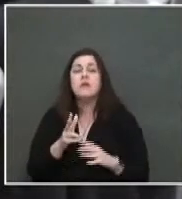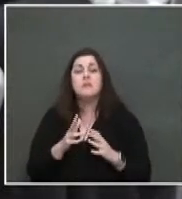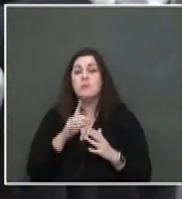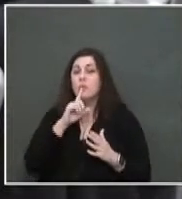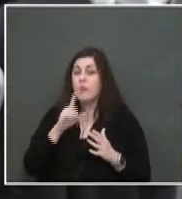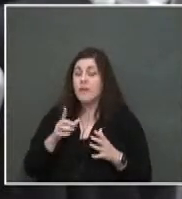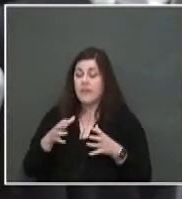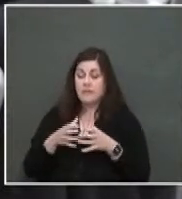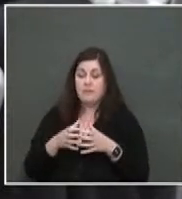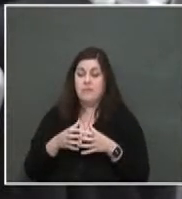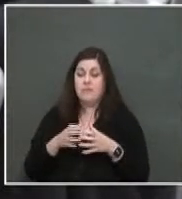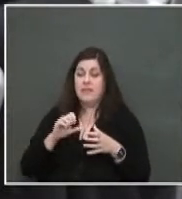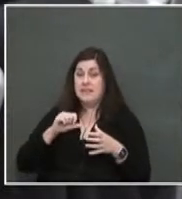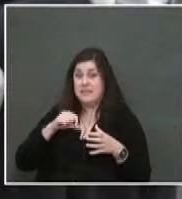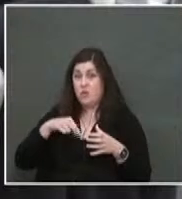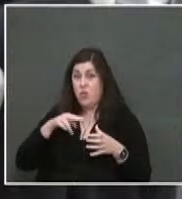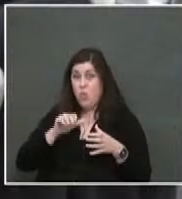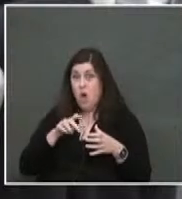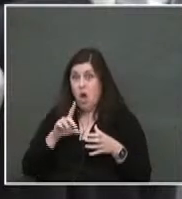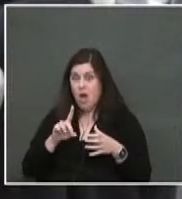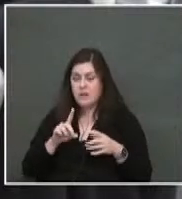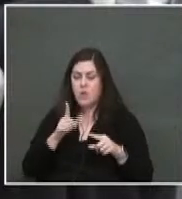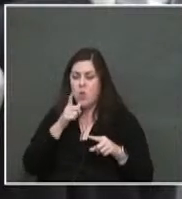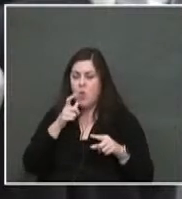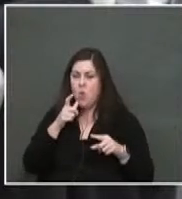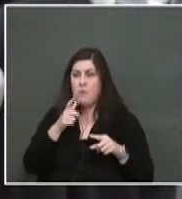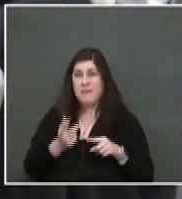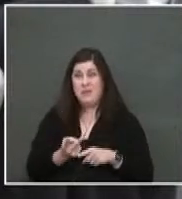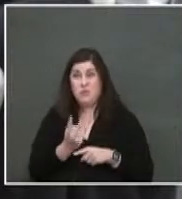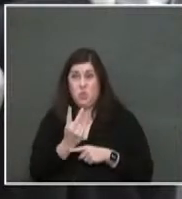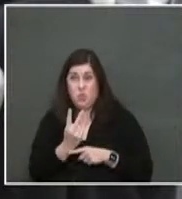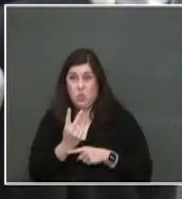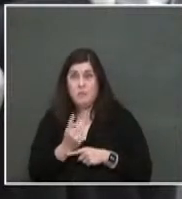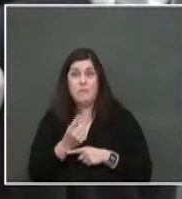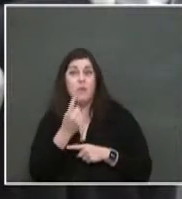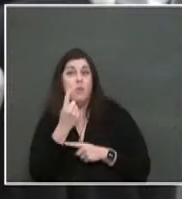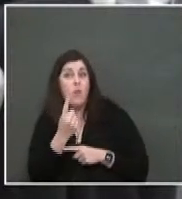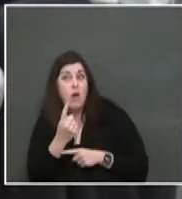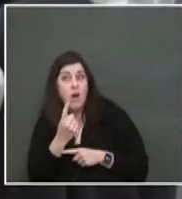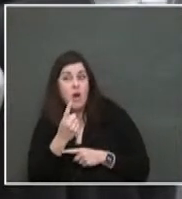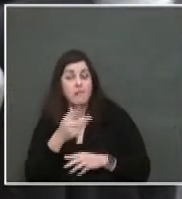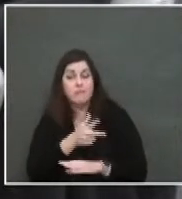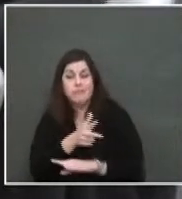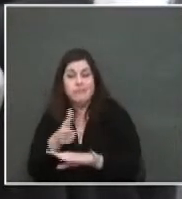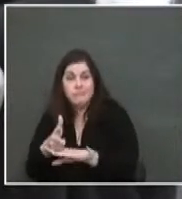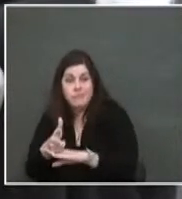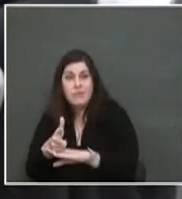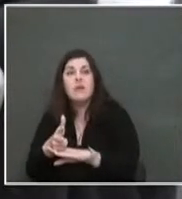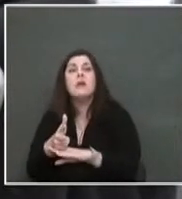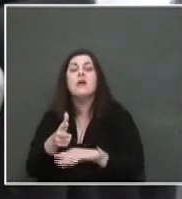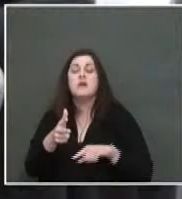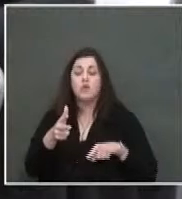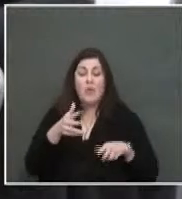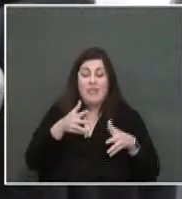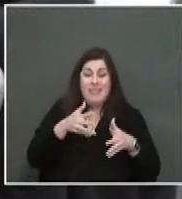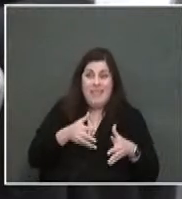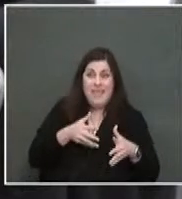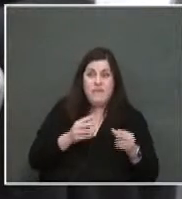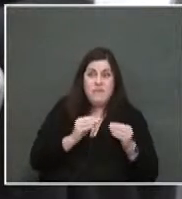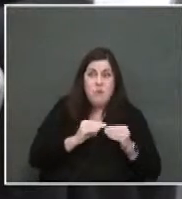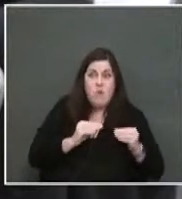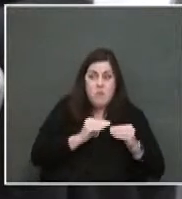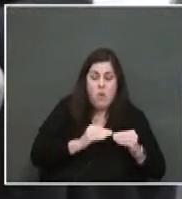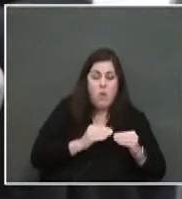in our response packages, and just sending fewer units to increase the availability of